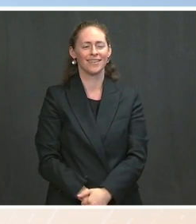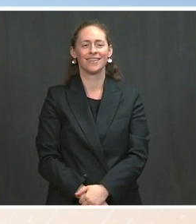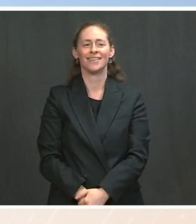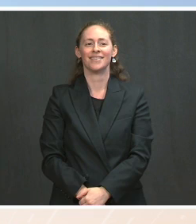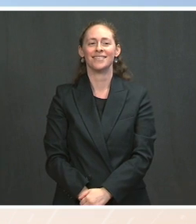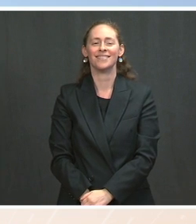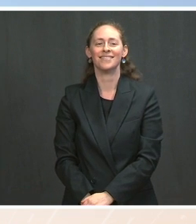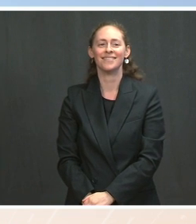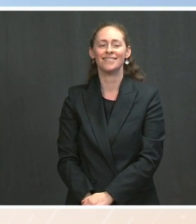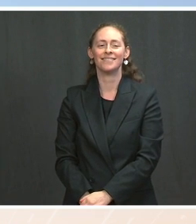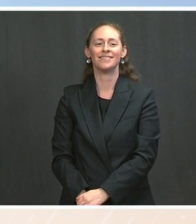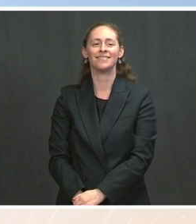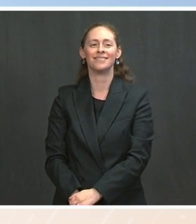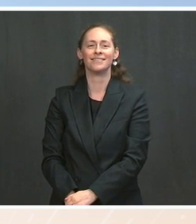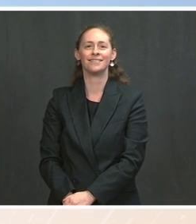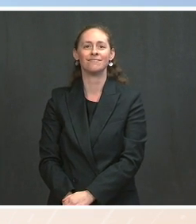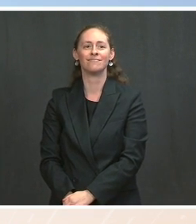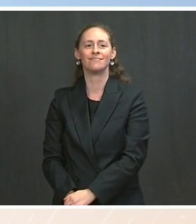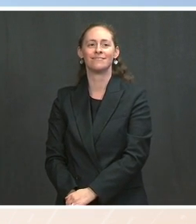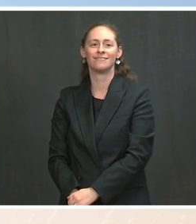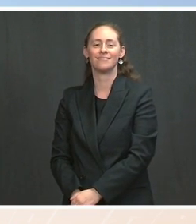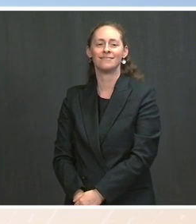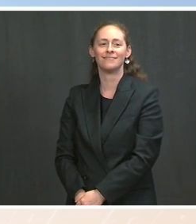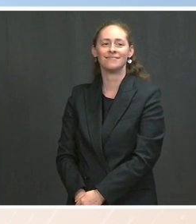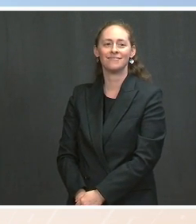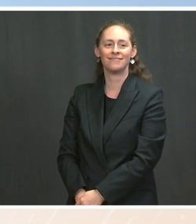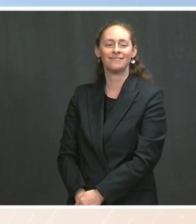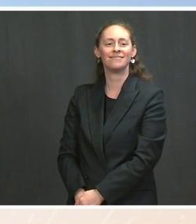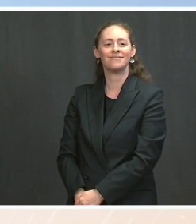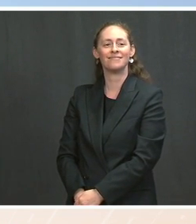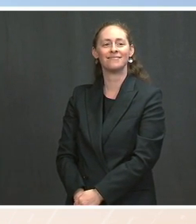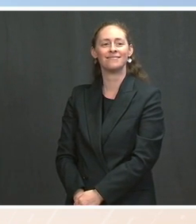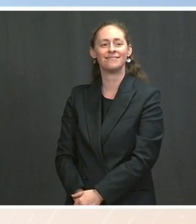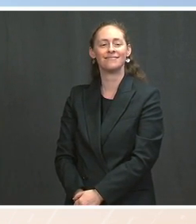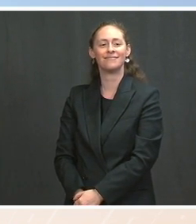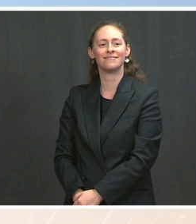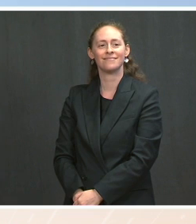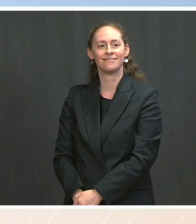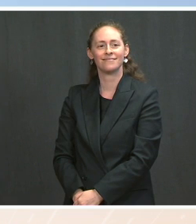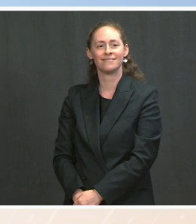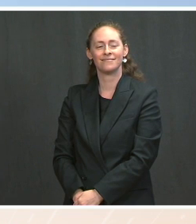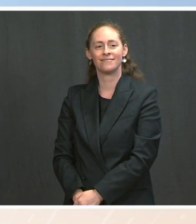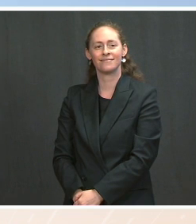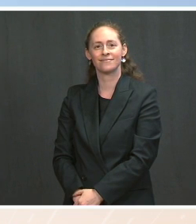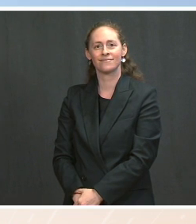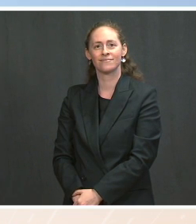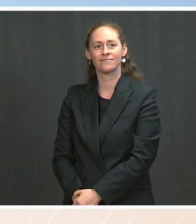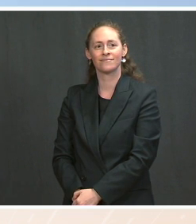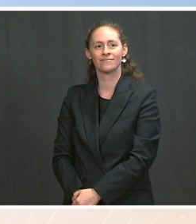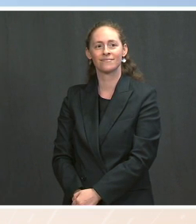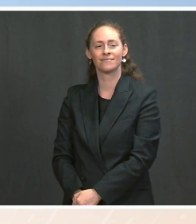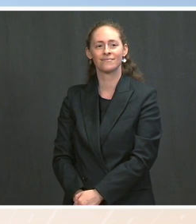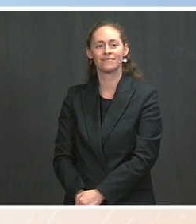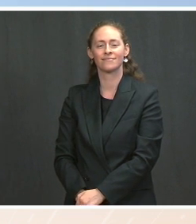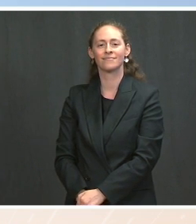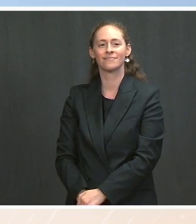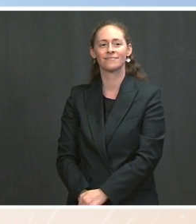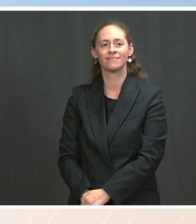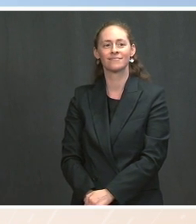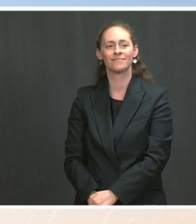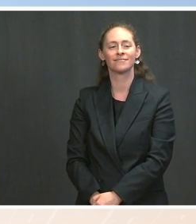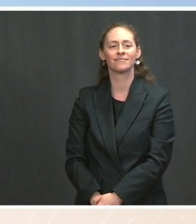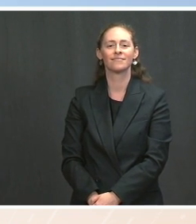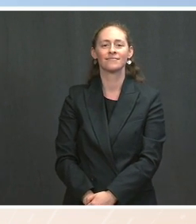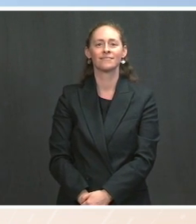he deserves for the ceasefire that was negotiated by the president of Egypt? Well, first of all,